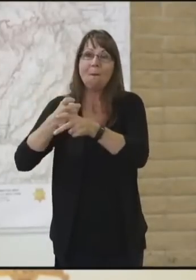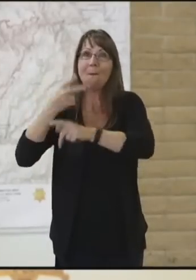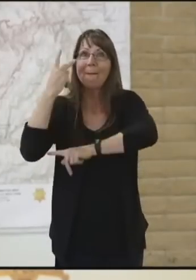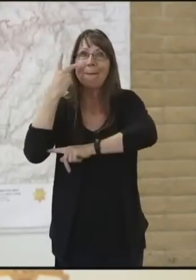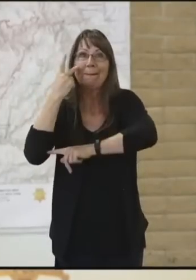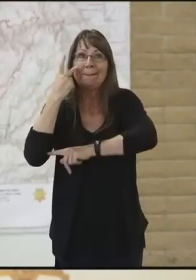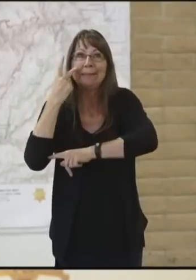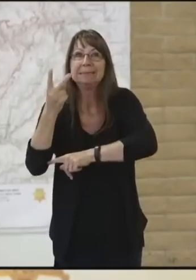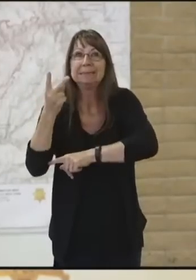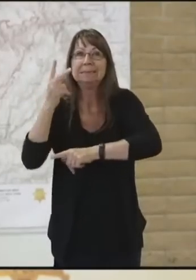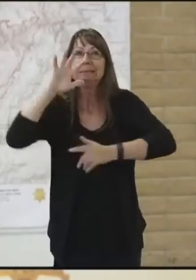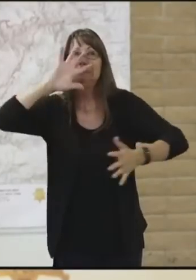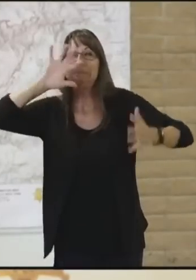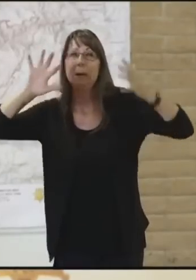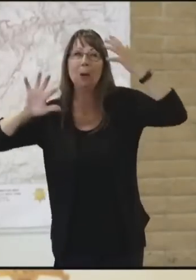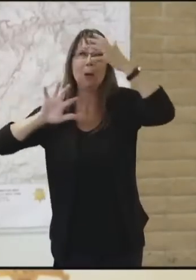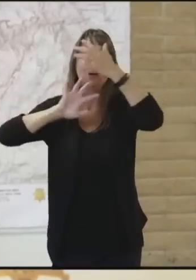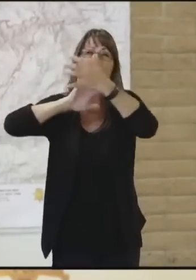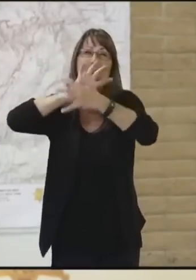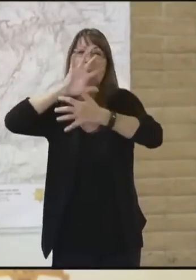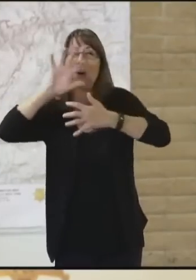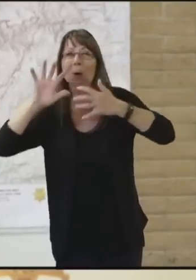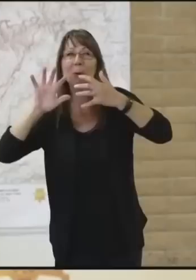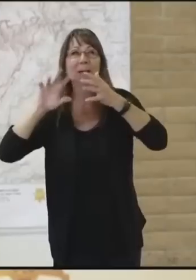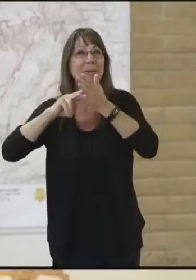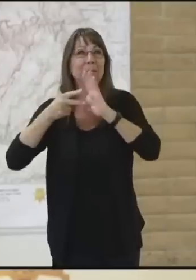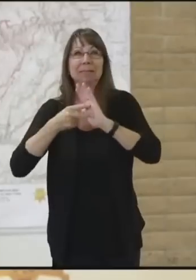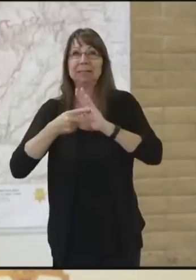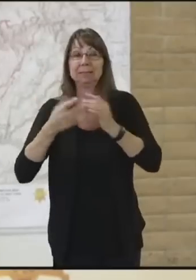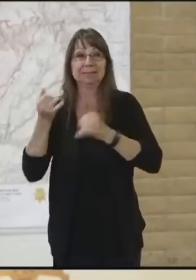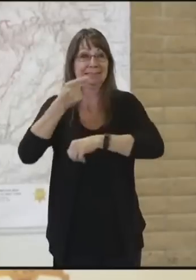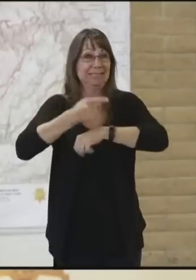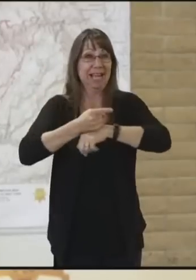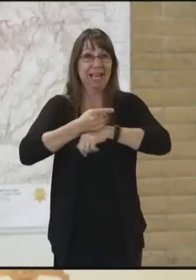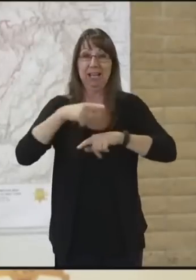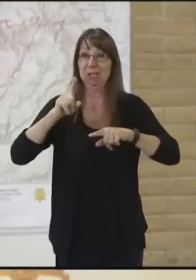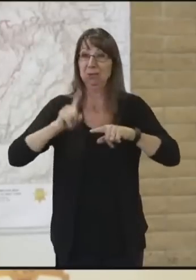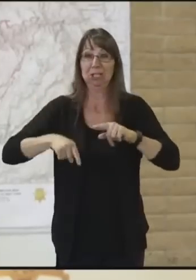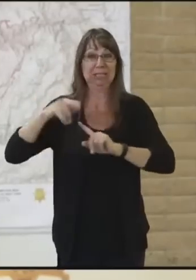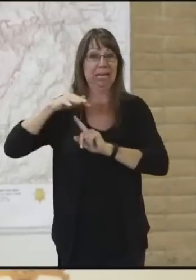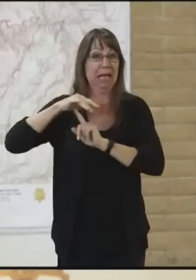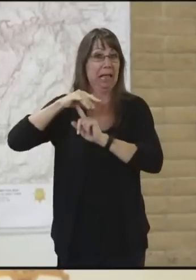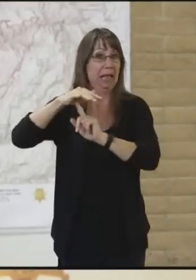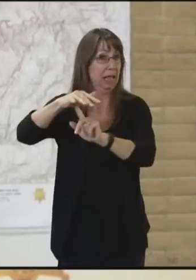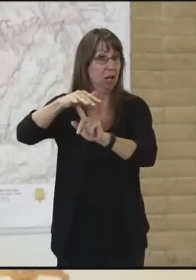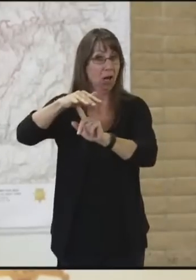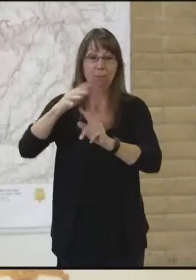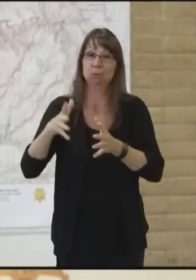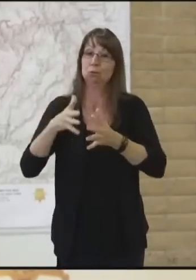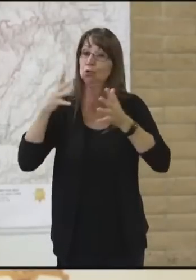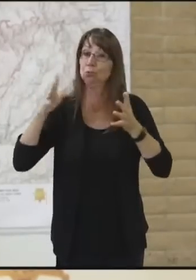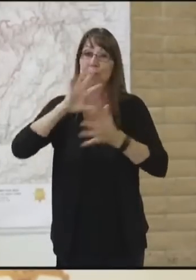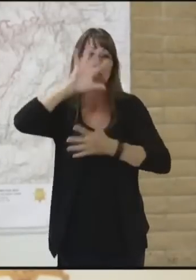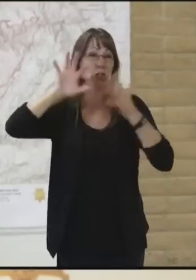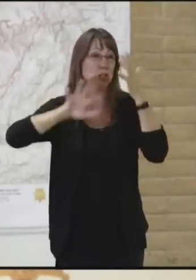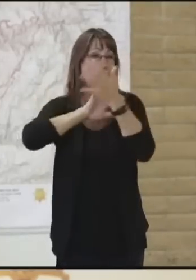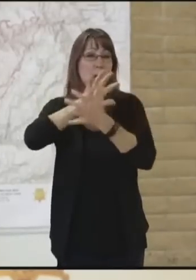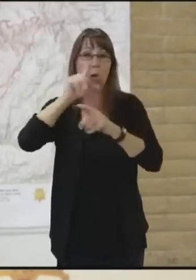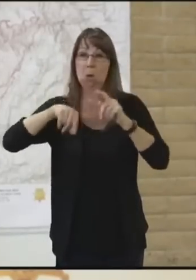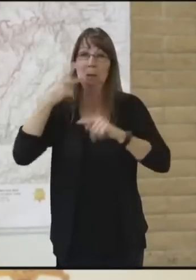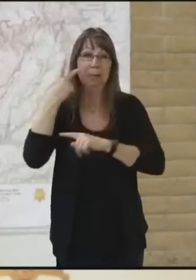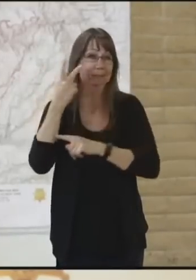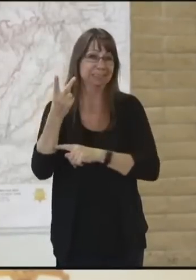and therefore we have not been able to use helicopters today because there was so much smoke in the areas we would have needed to use them.